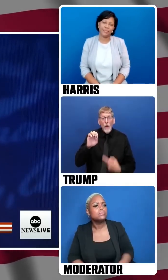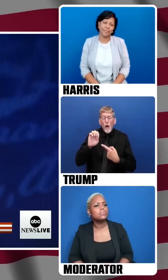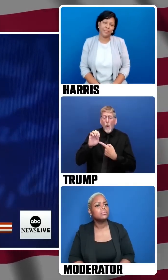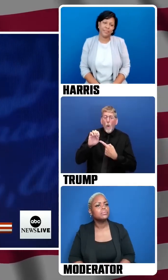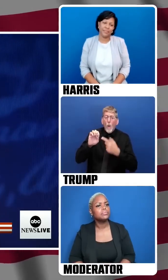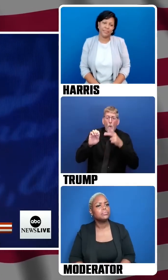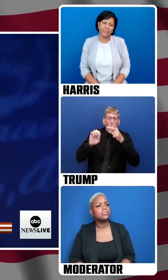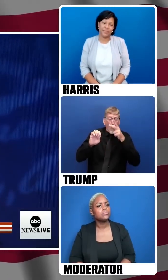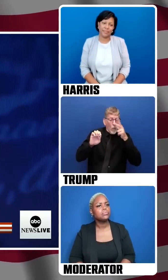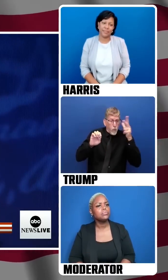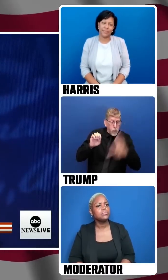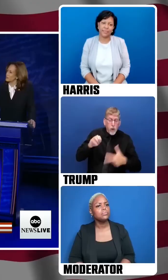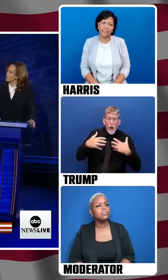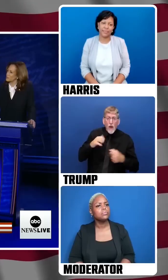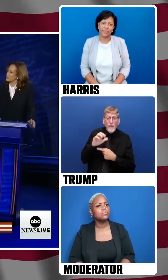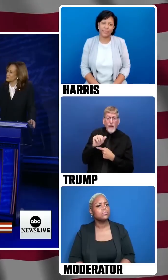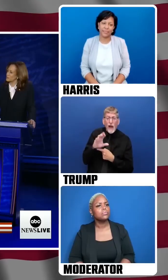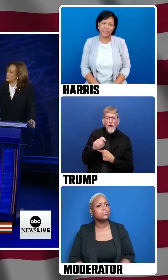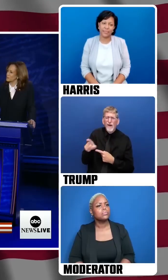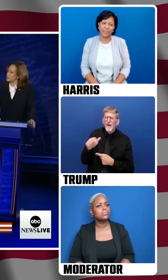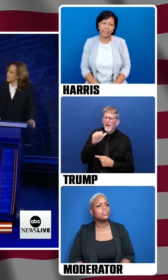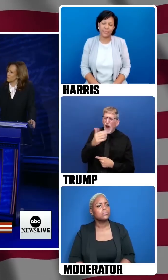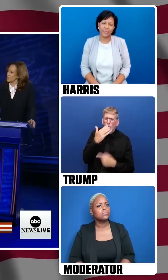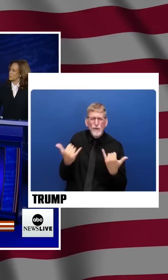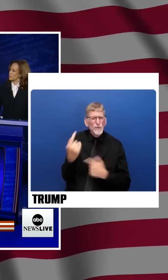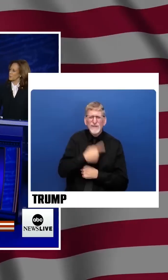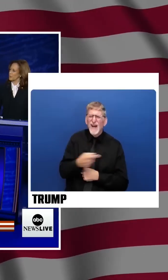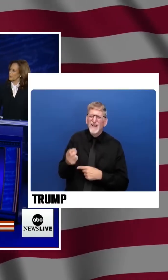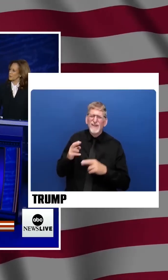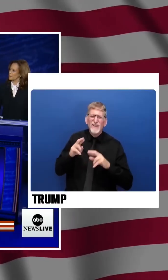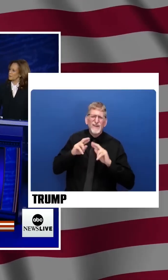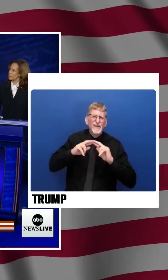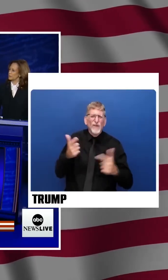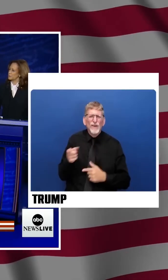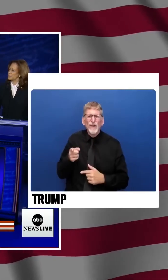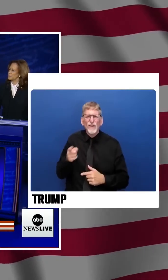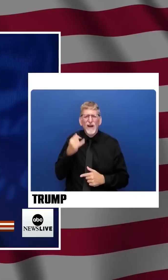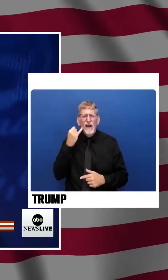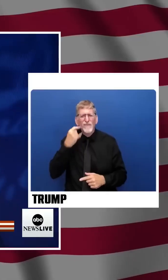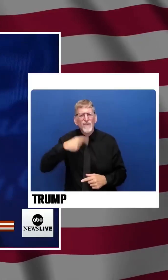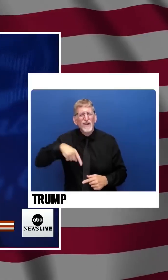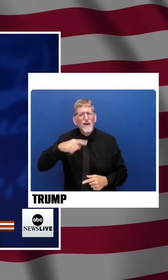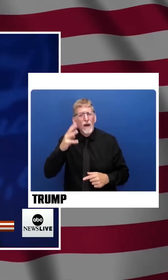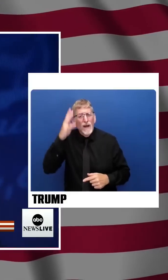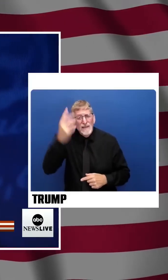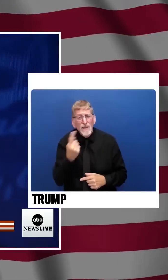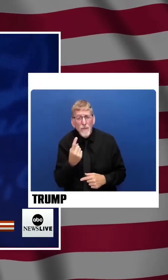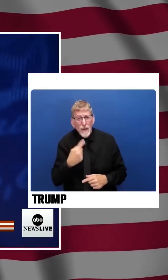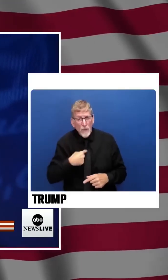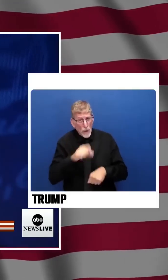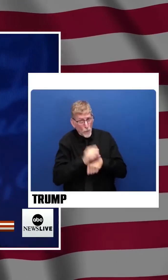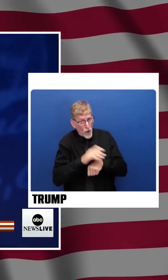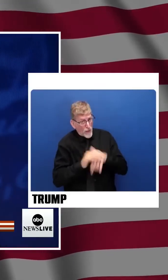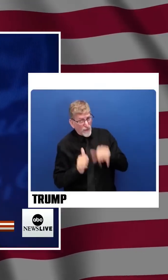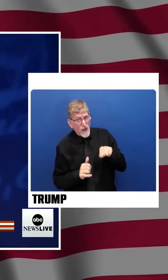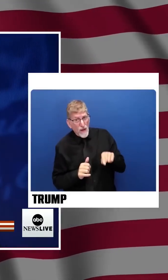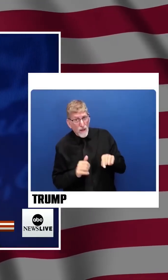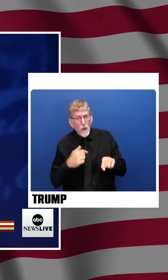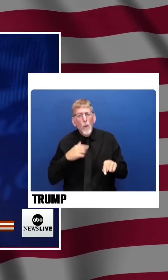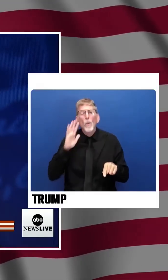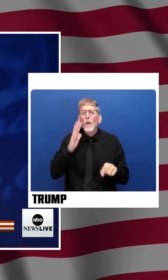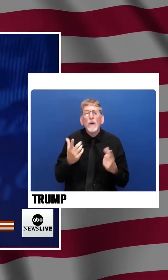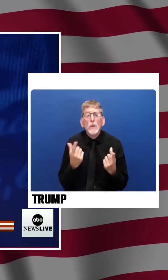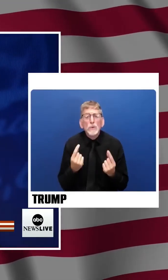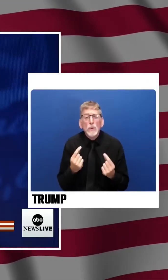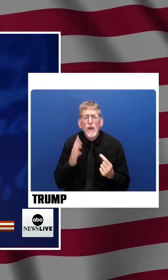not very good today. And what I said, that if we come up with something, and we are working on things, we're going to do it and we're going to replace it. But